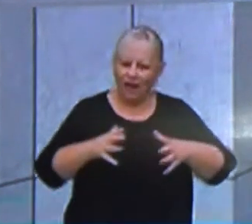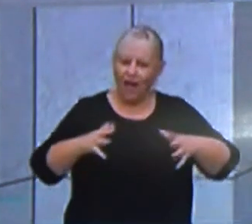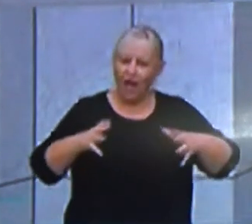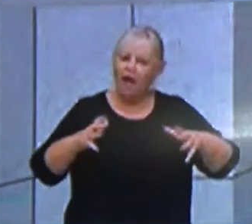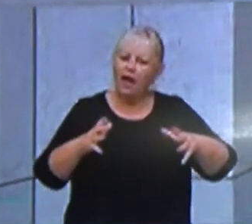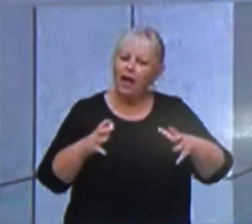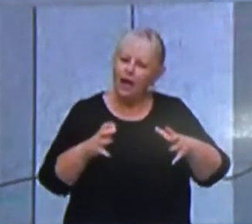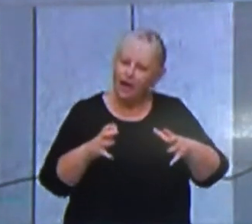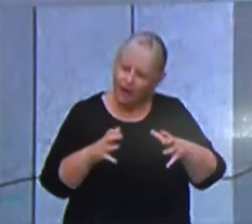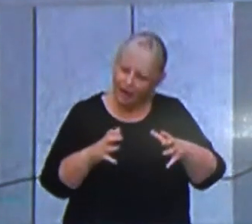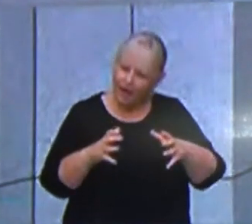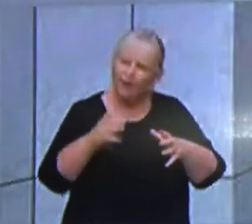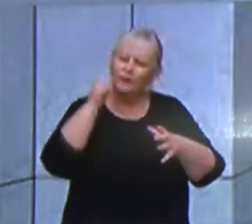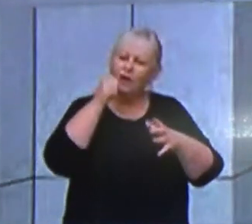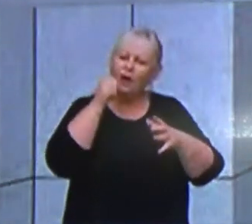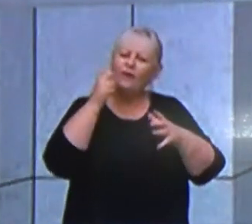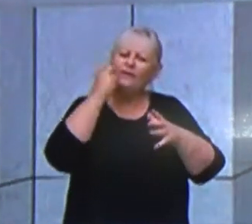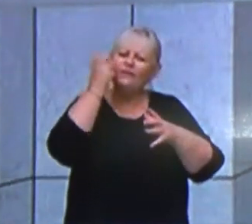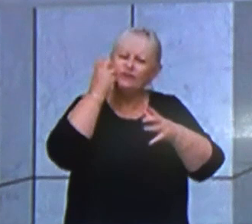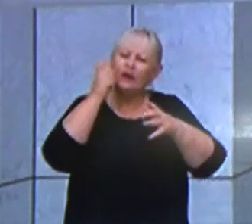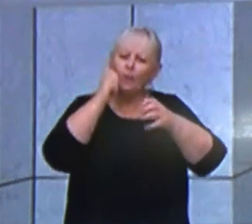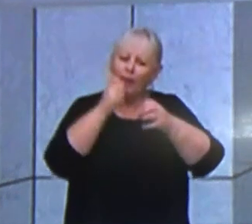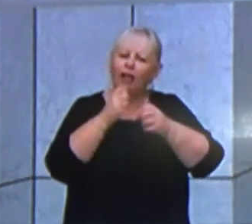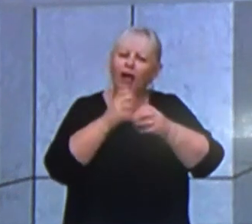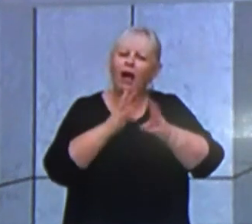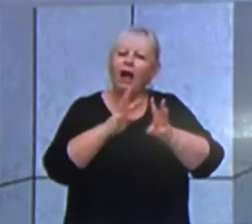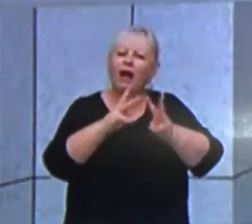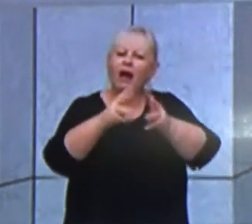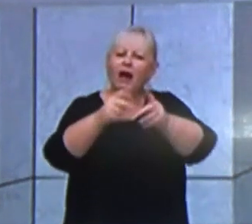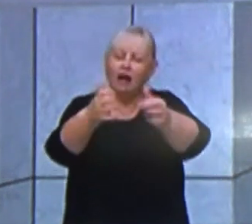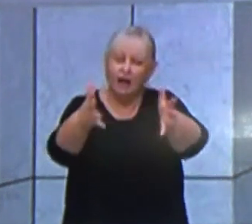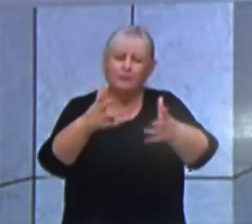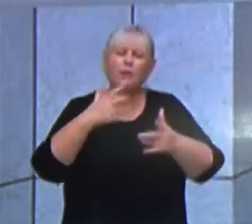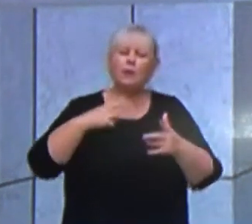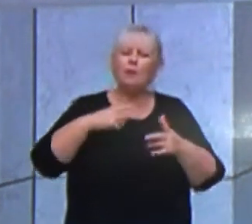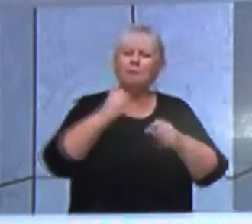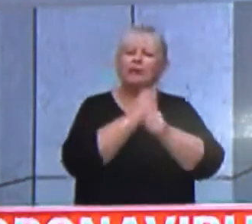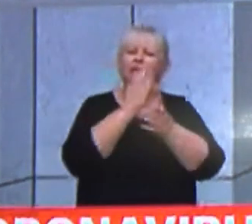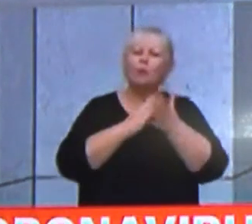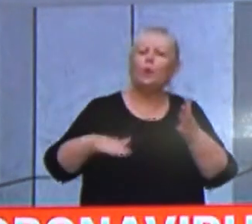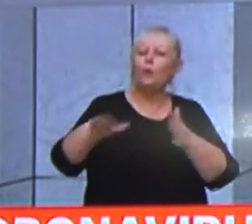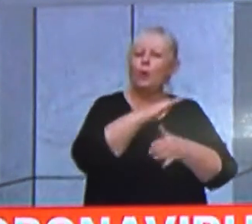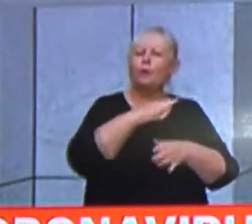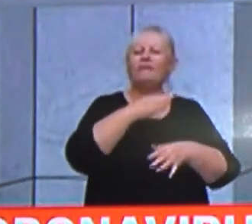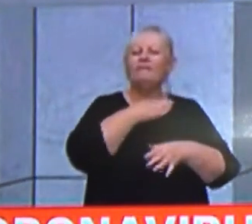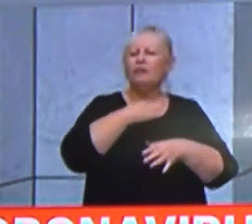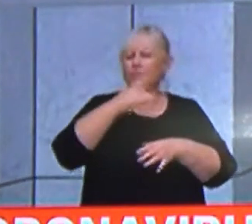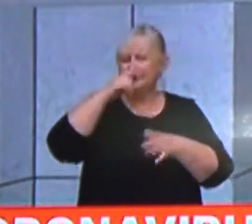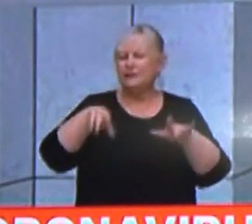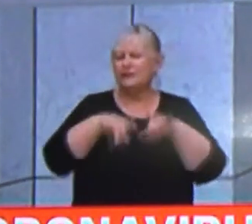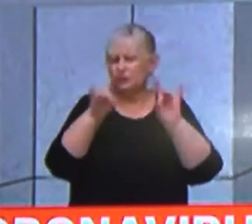often, mental health is as integral to who we are as our physical health. And what we are seeing today is